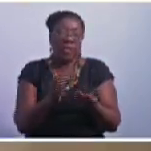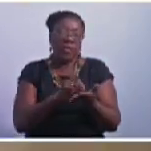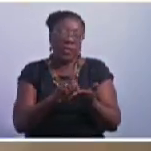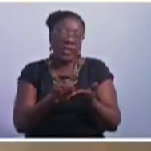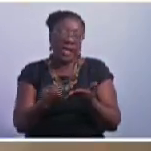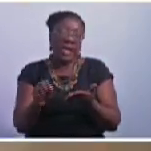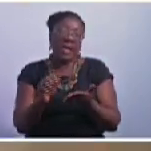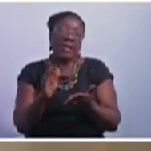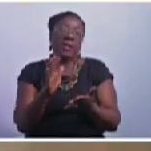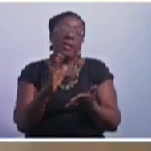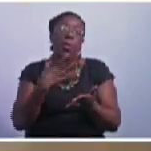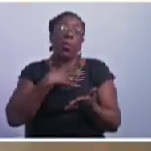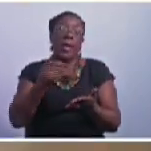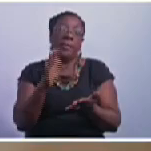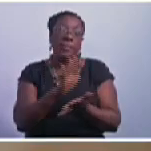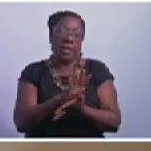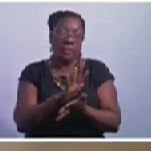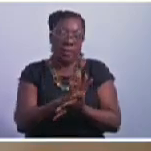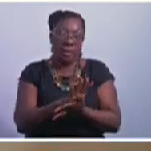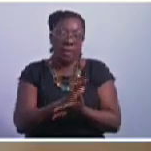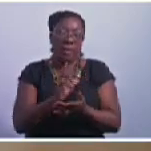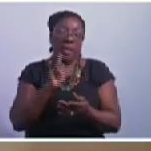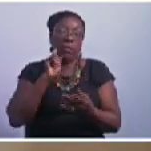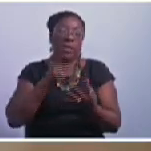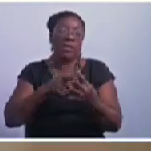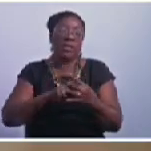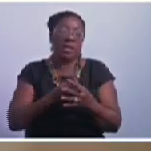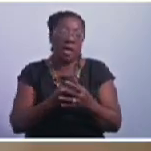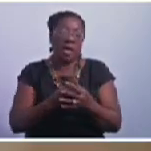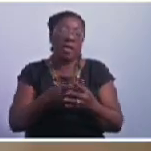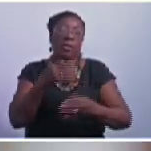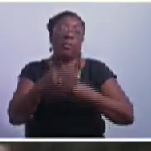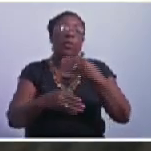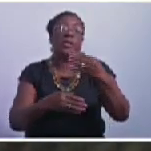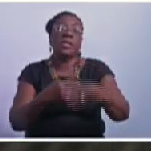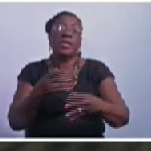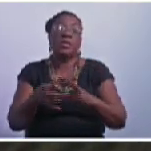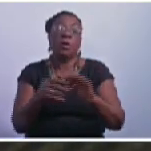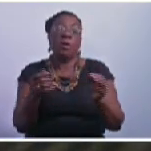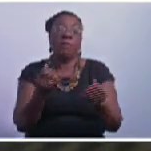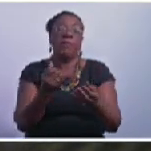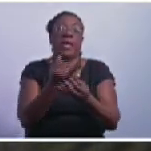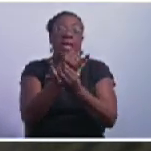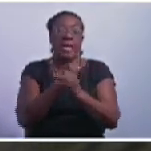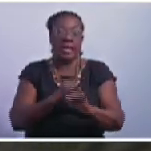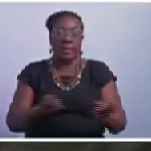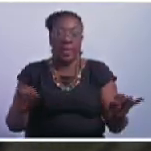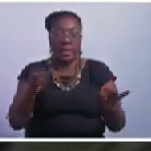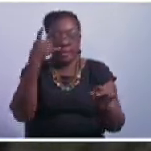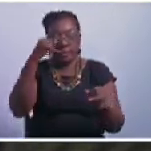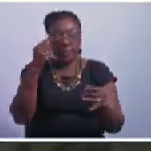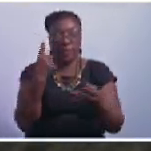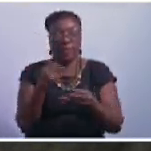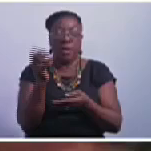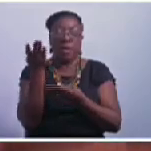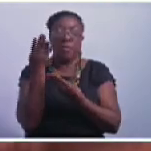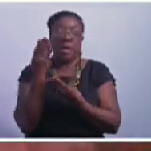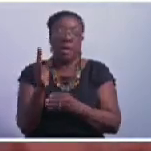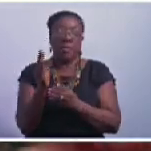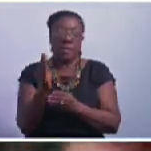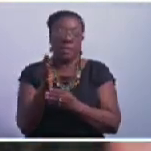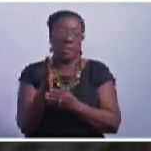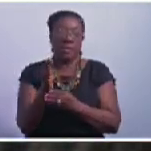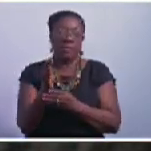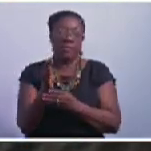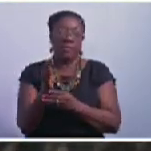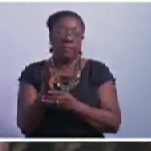later become the constitution of an independent Bahamas a year later. That historic task came on the heels of the